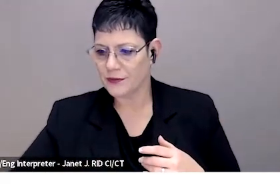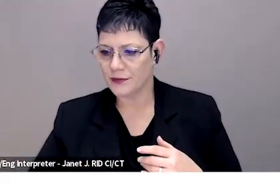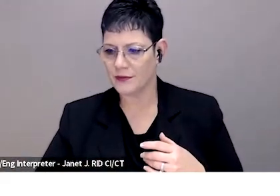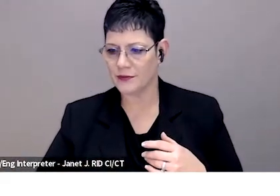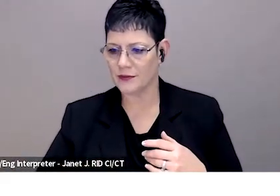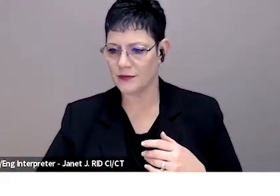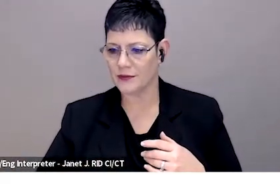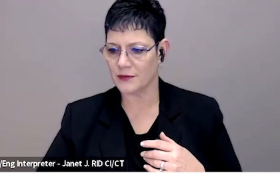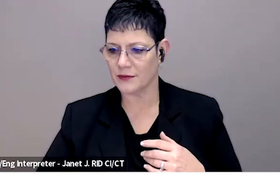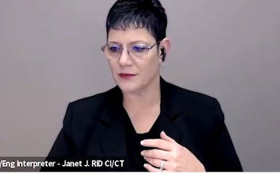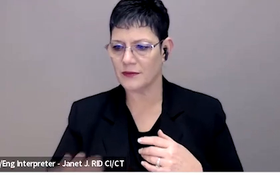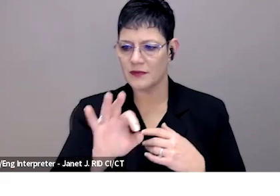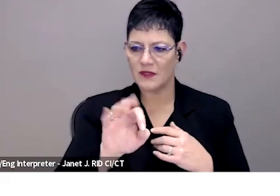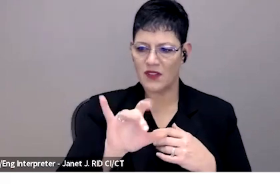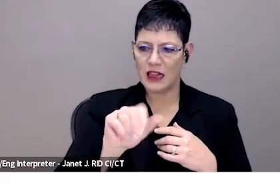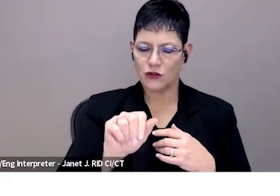Felicia Walker Hayes.